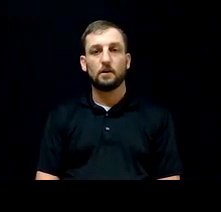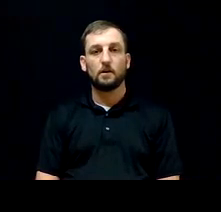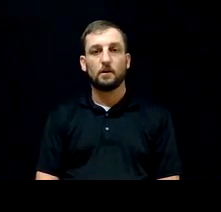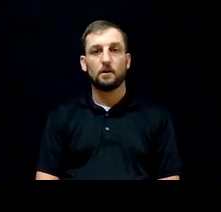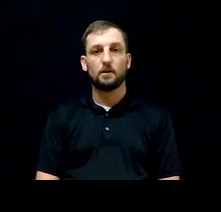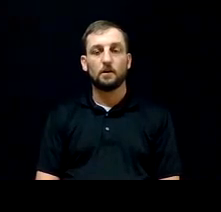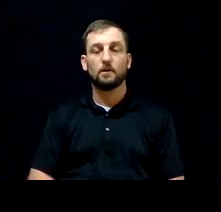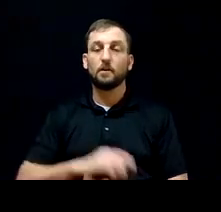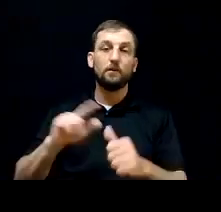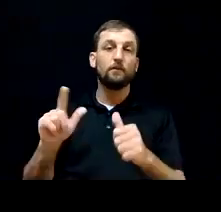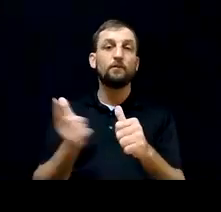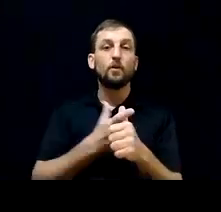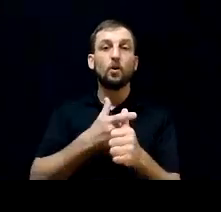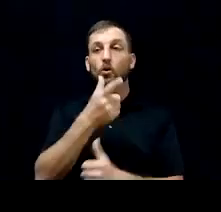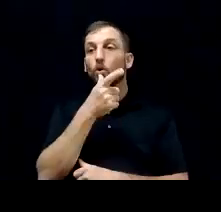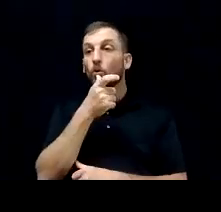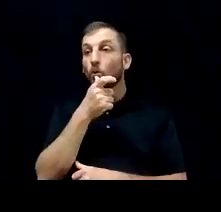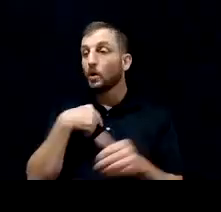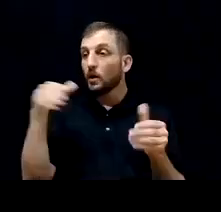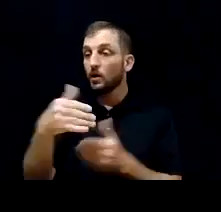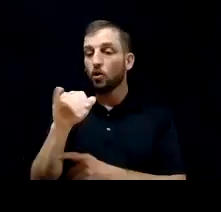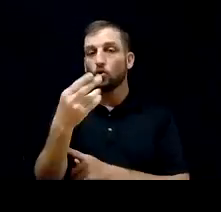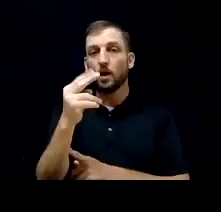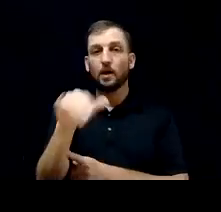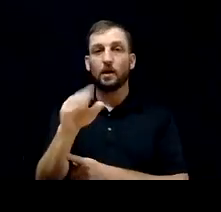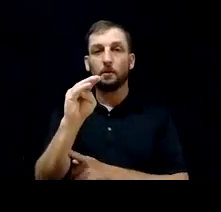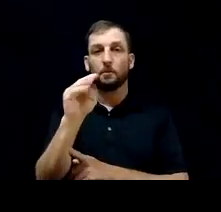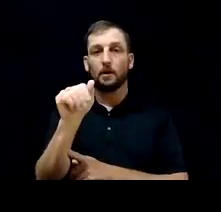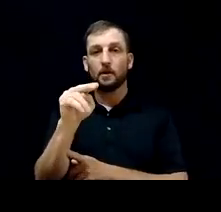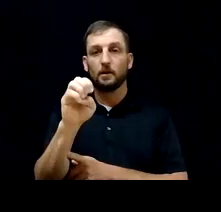All right, so our first panelist is Johnny Manella.